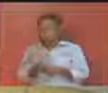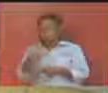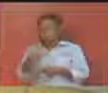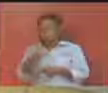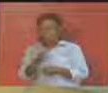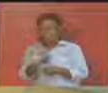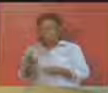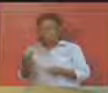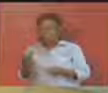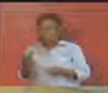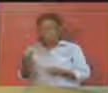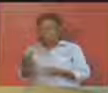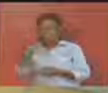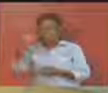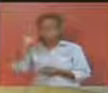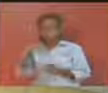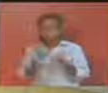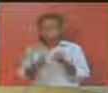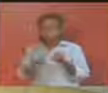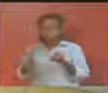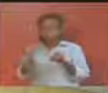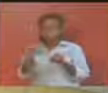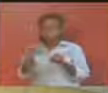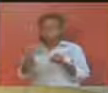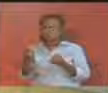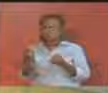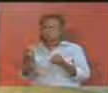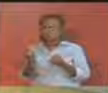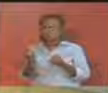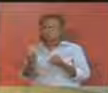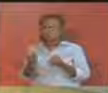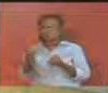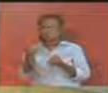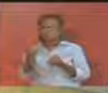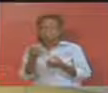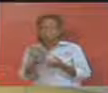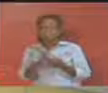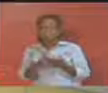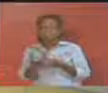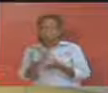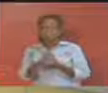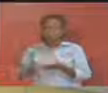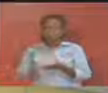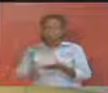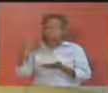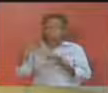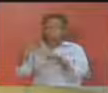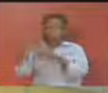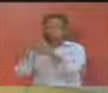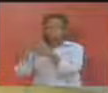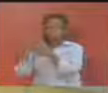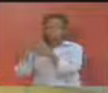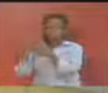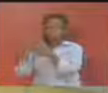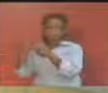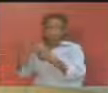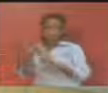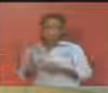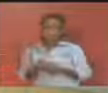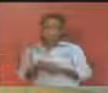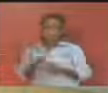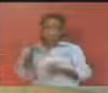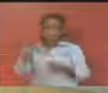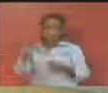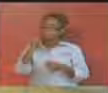believe, Minister Dialsing, both you and the Prime Minister indicated that the reason why you were sticking to WHO, well, one